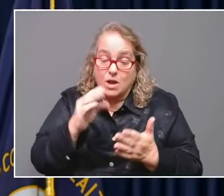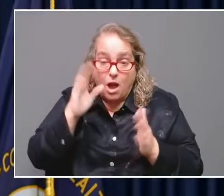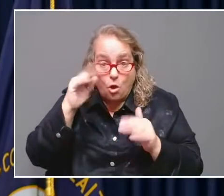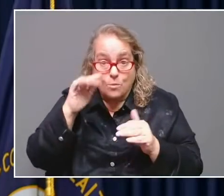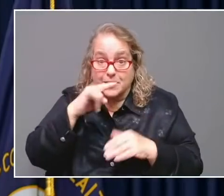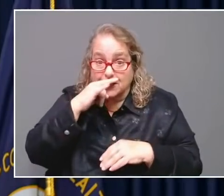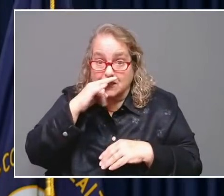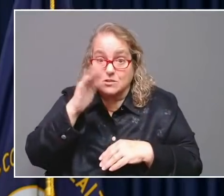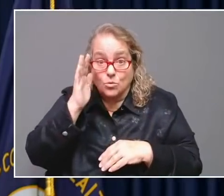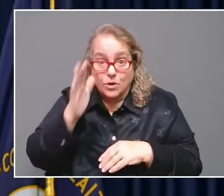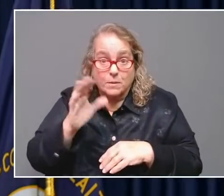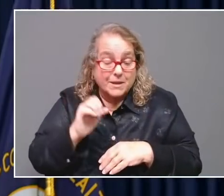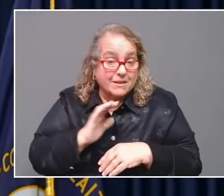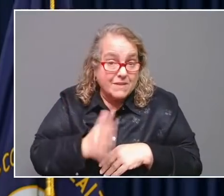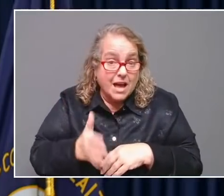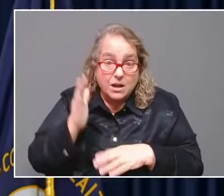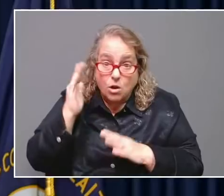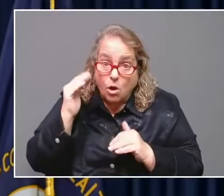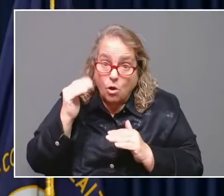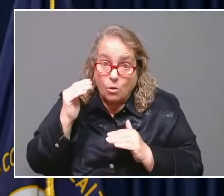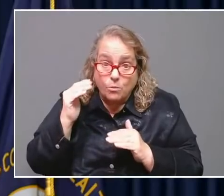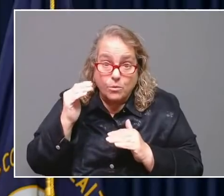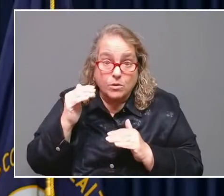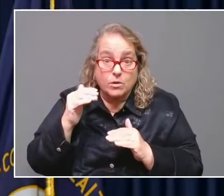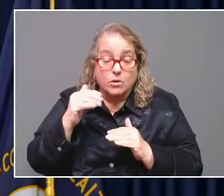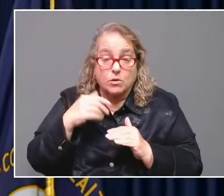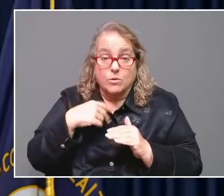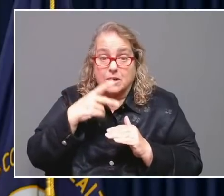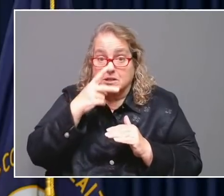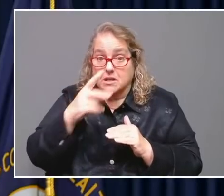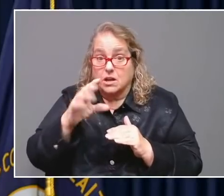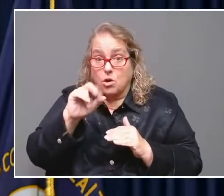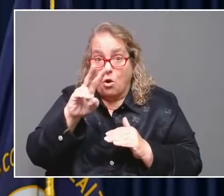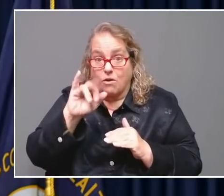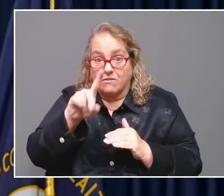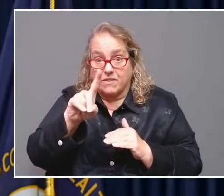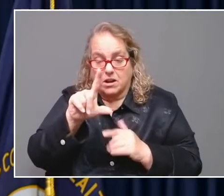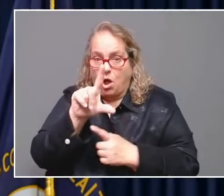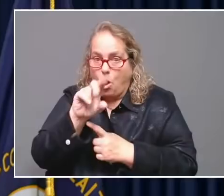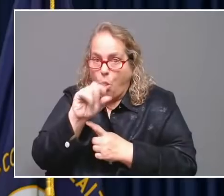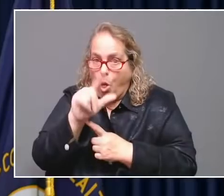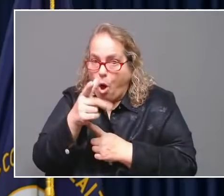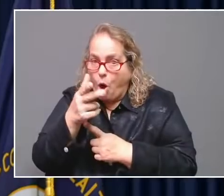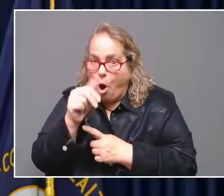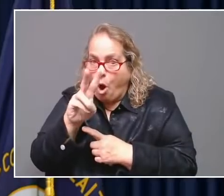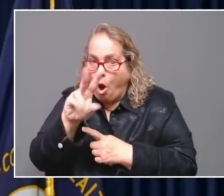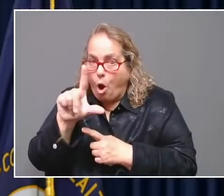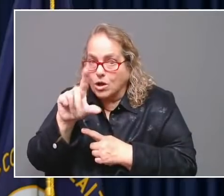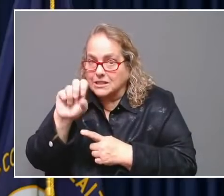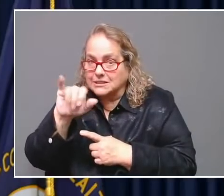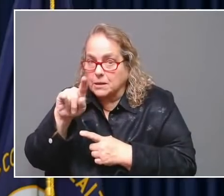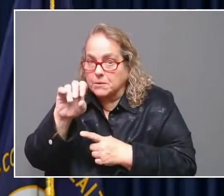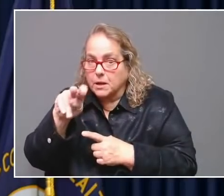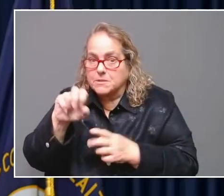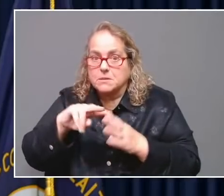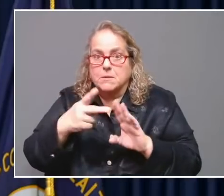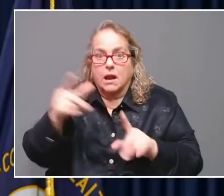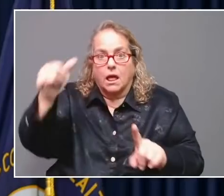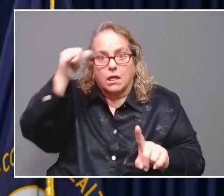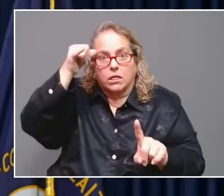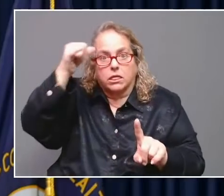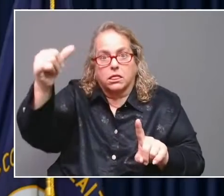be fine. We've seen COVID long haul symptoms now impact more people than we ever thought,